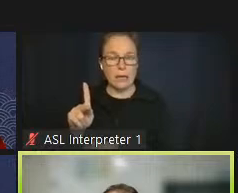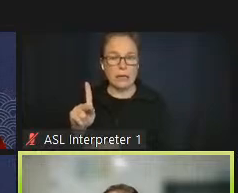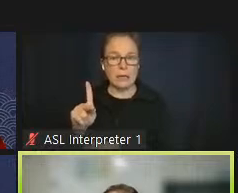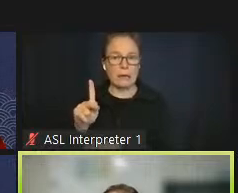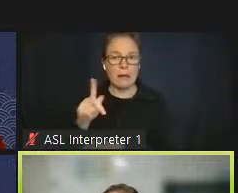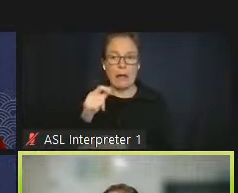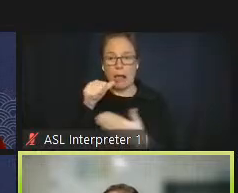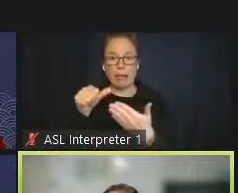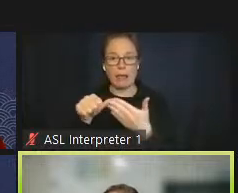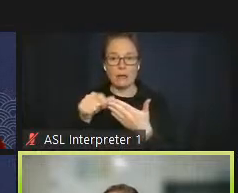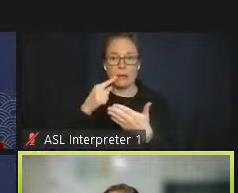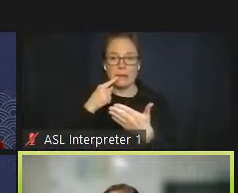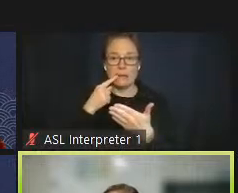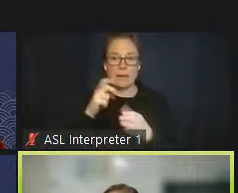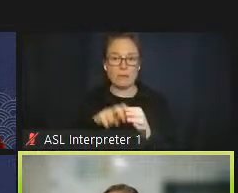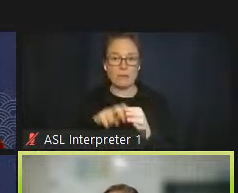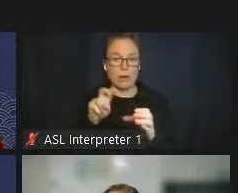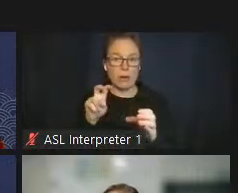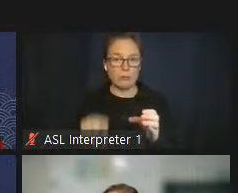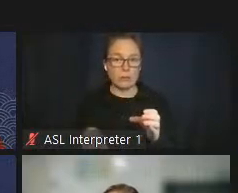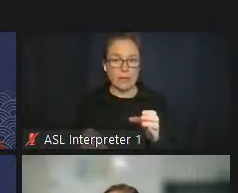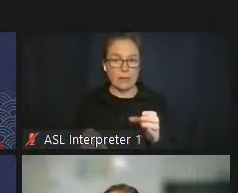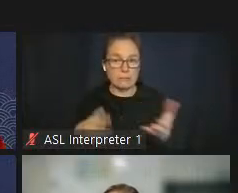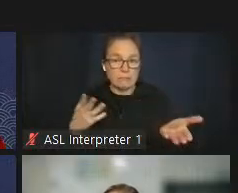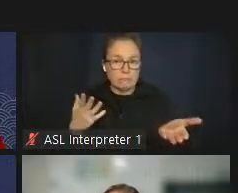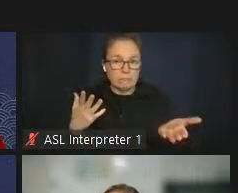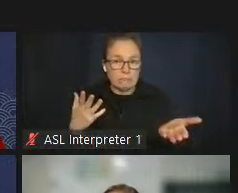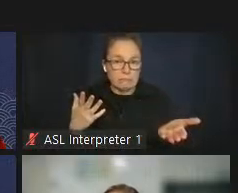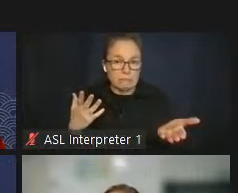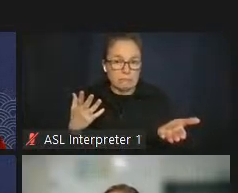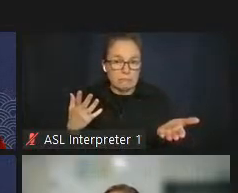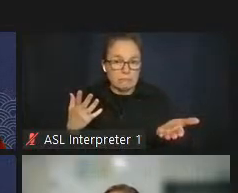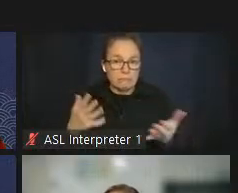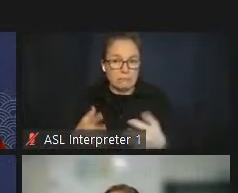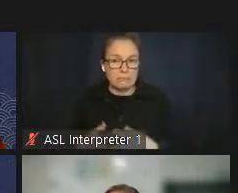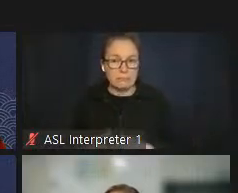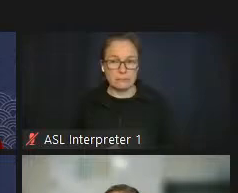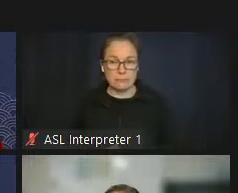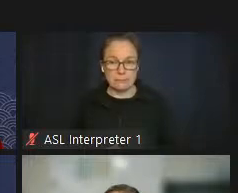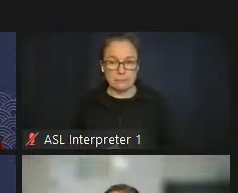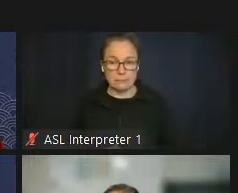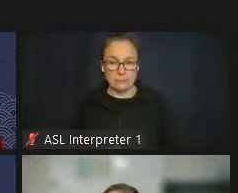maybe nothing with that transition, maybe nothing happened.